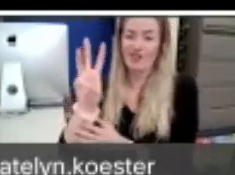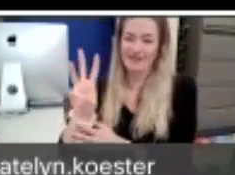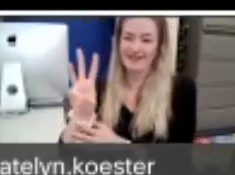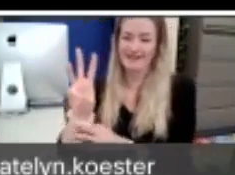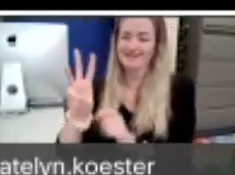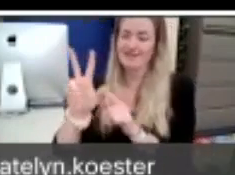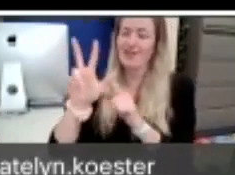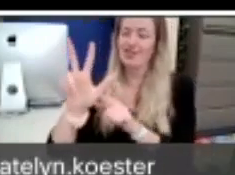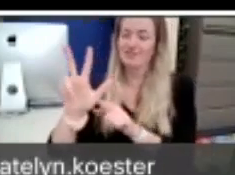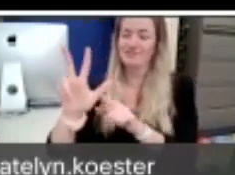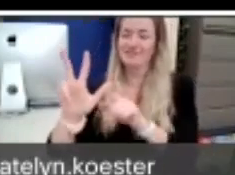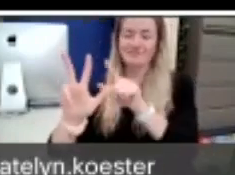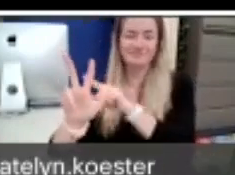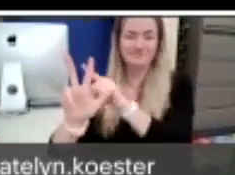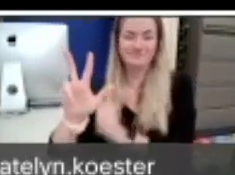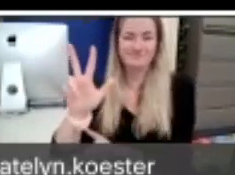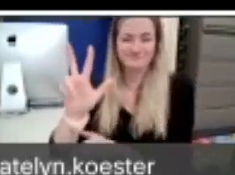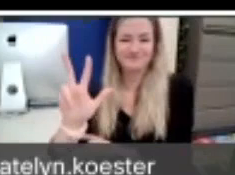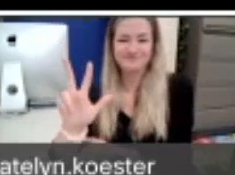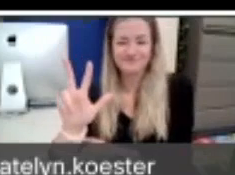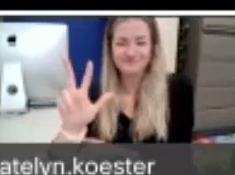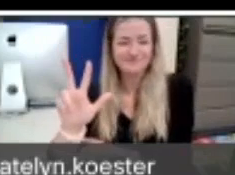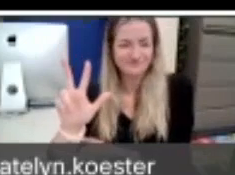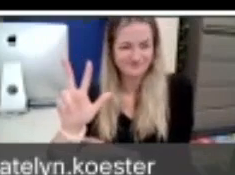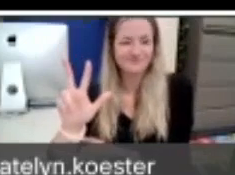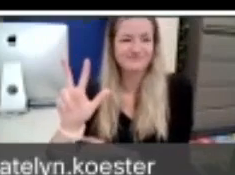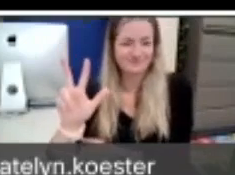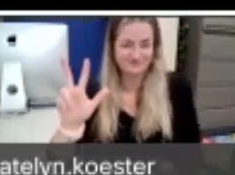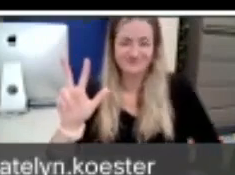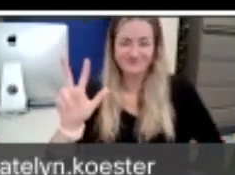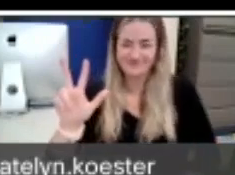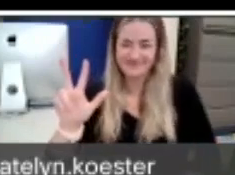3. No, it's not 3 or 3. No, it's 3 with your thumb out.